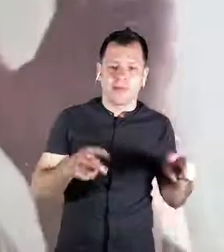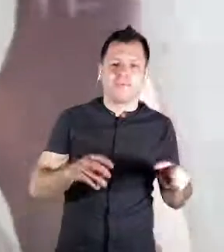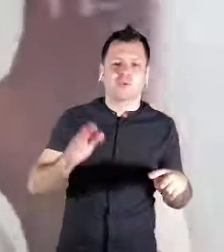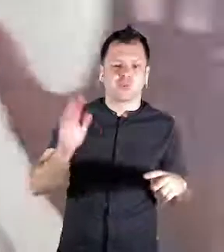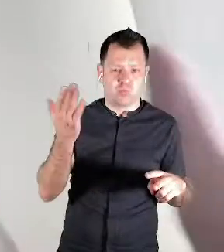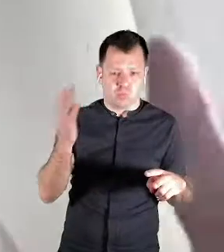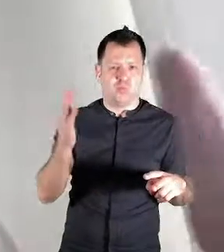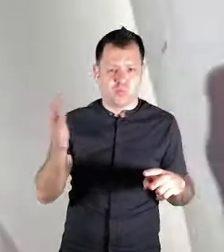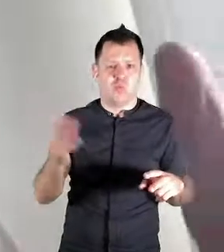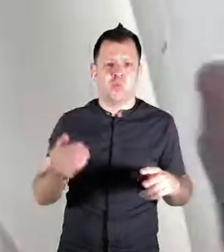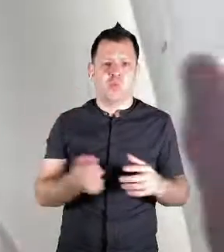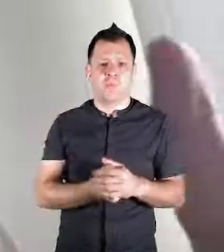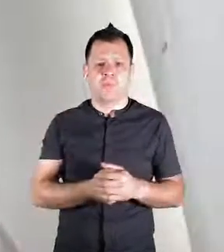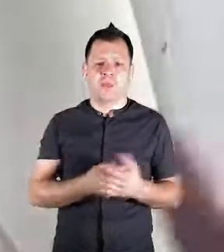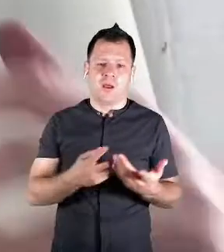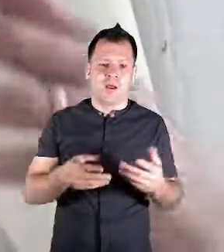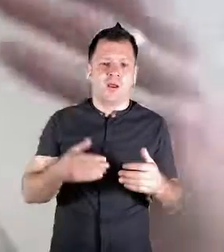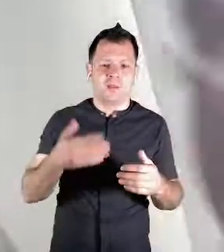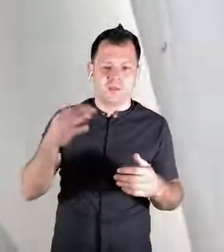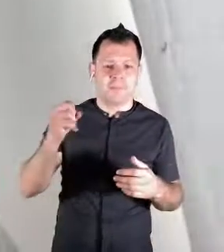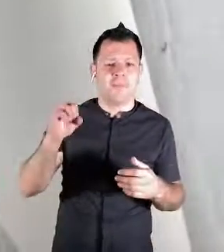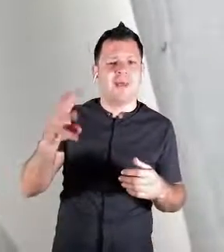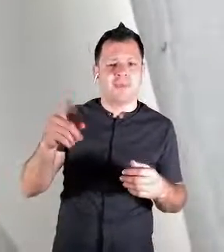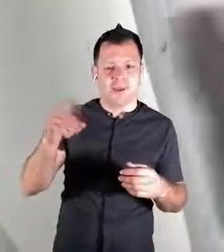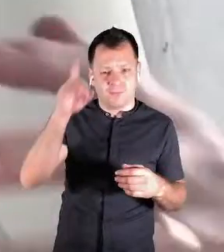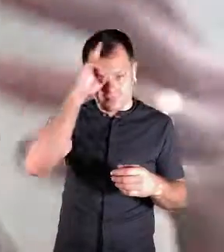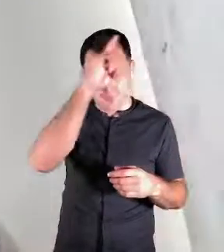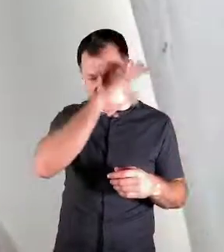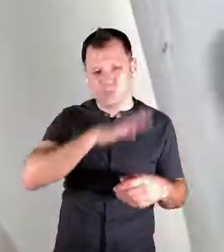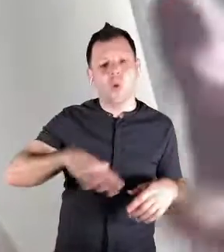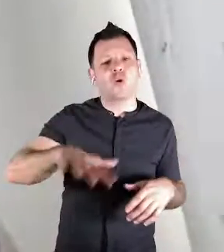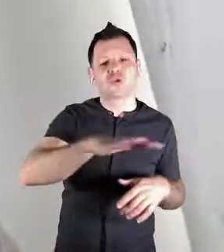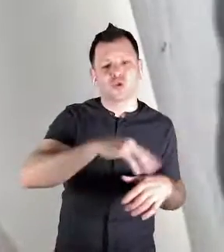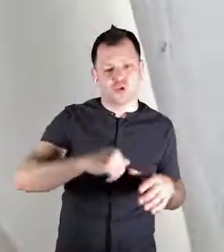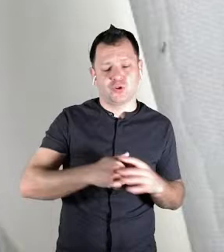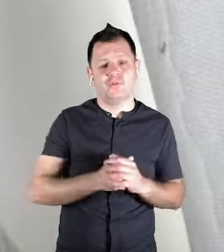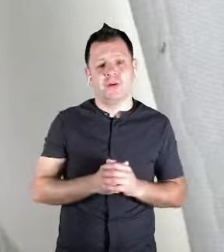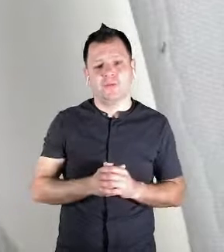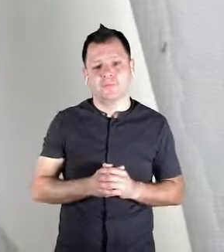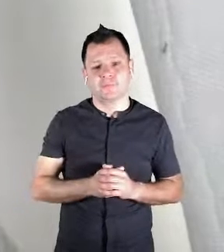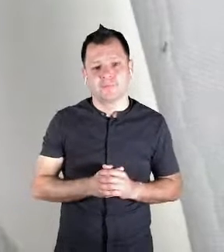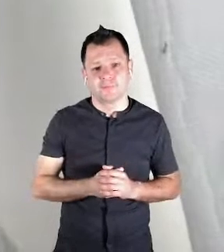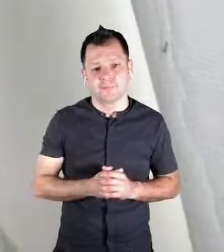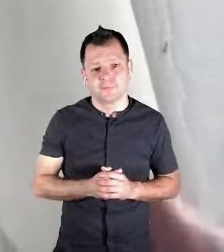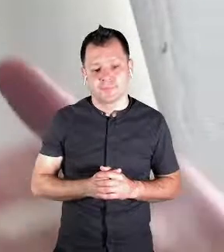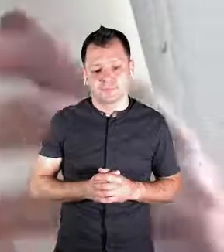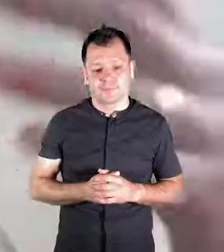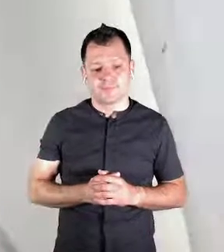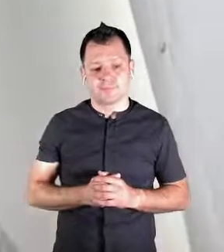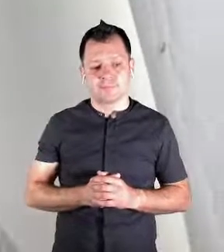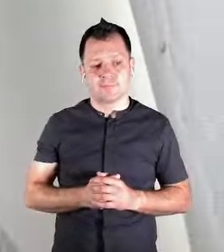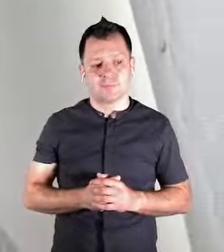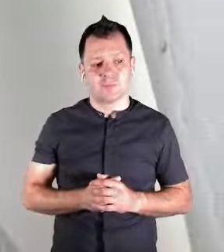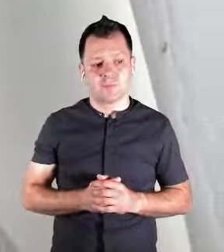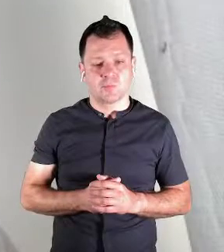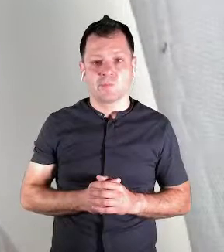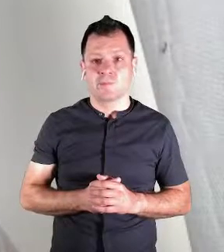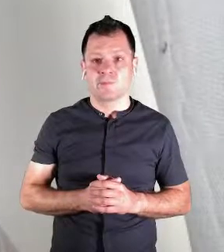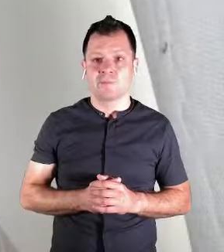to stop to build maybe more classical ways and to